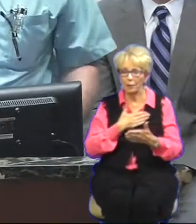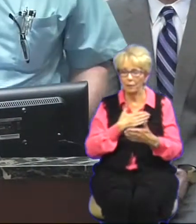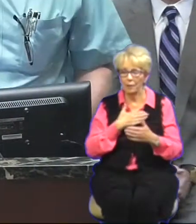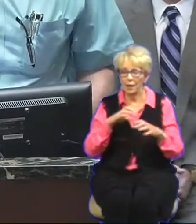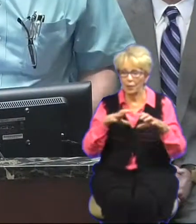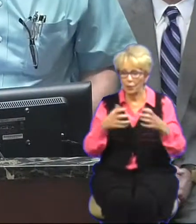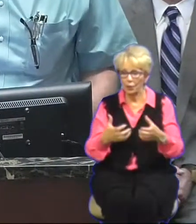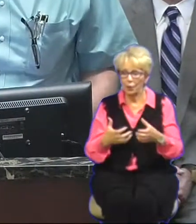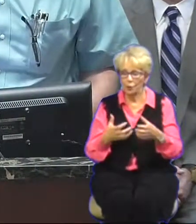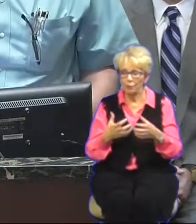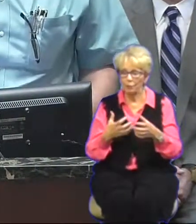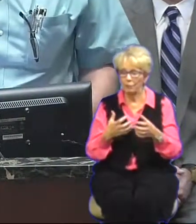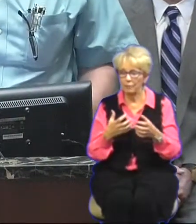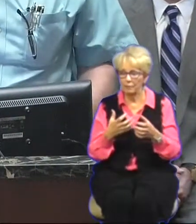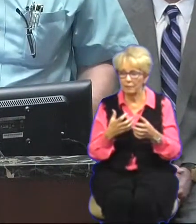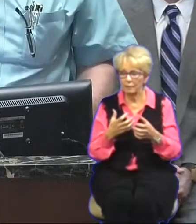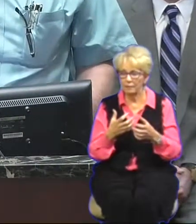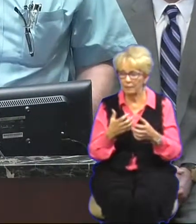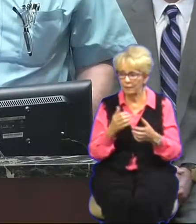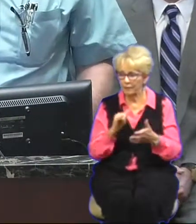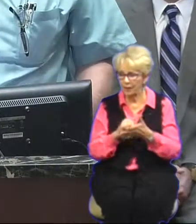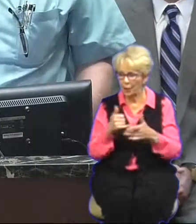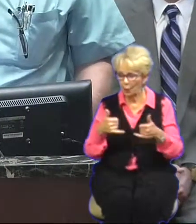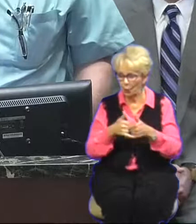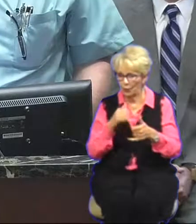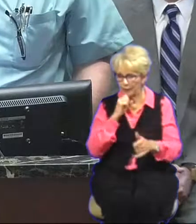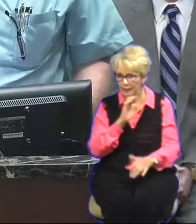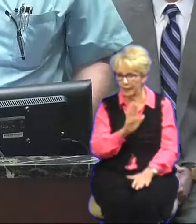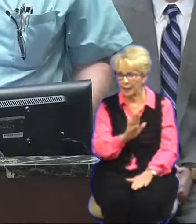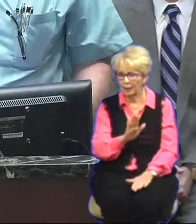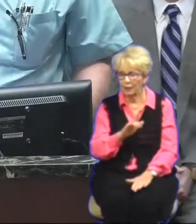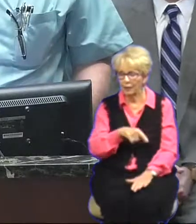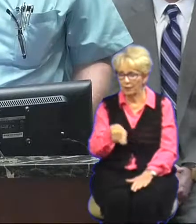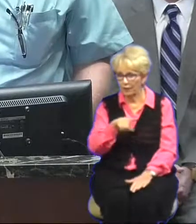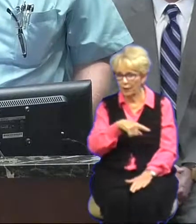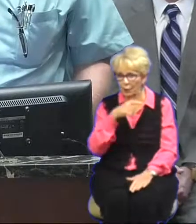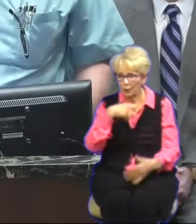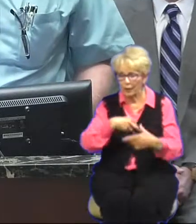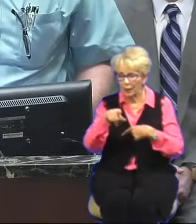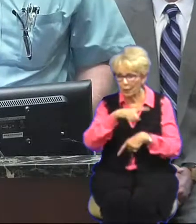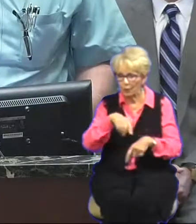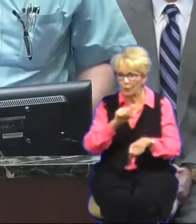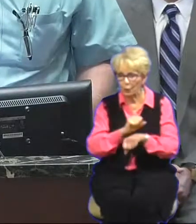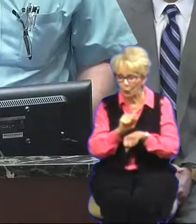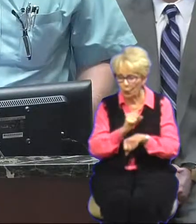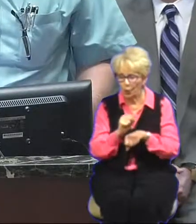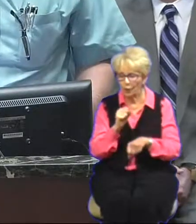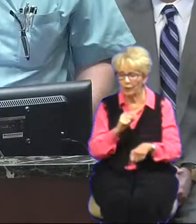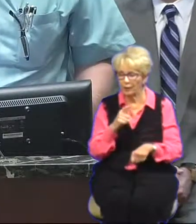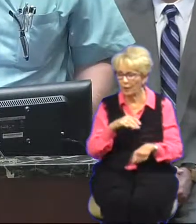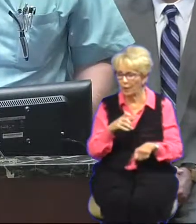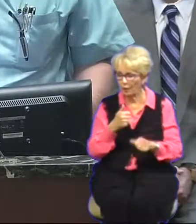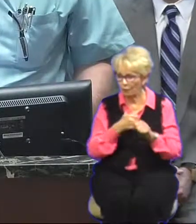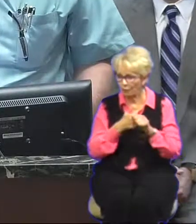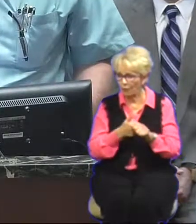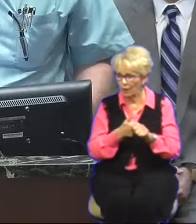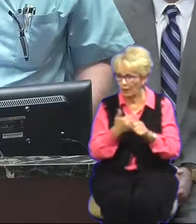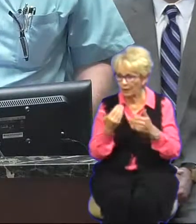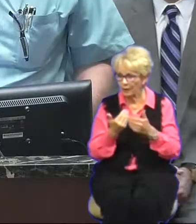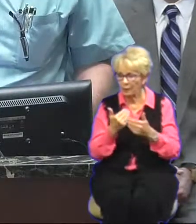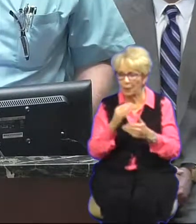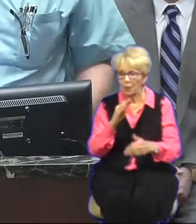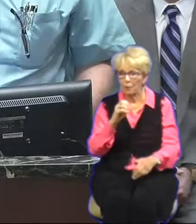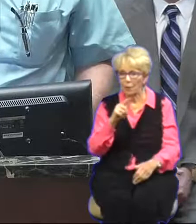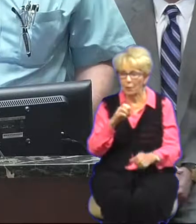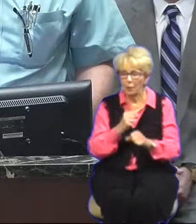crews, because this award is theirs. They're the ones who get out there and do the work. And they follow the simple motto we